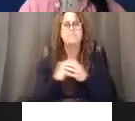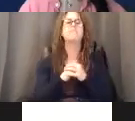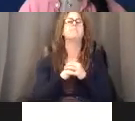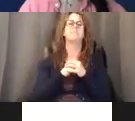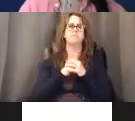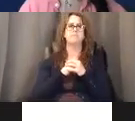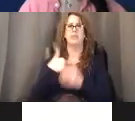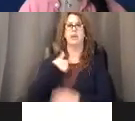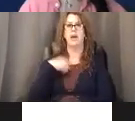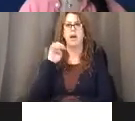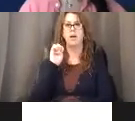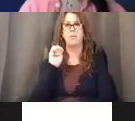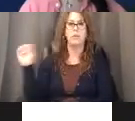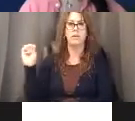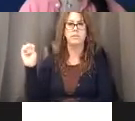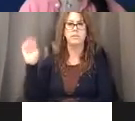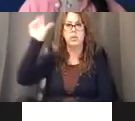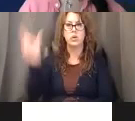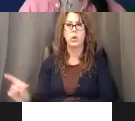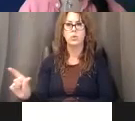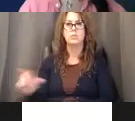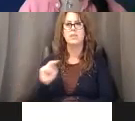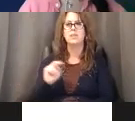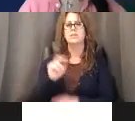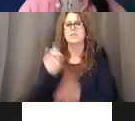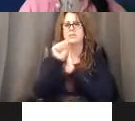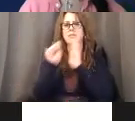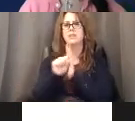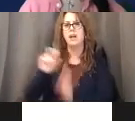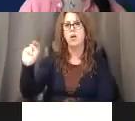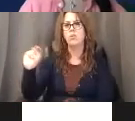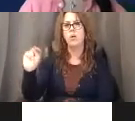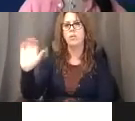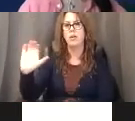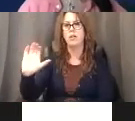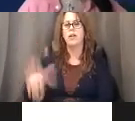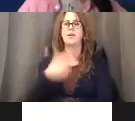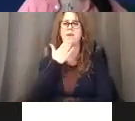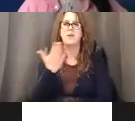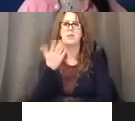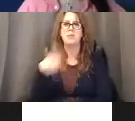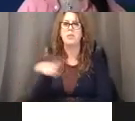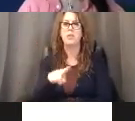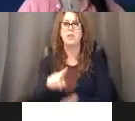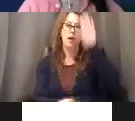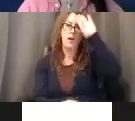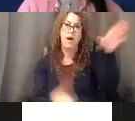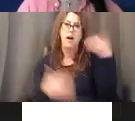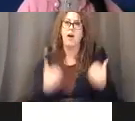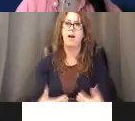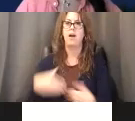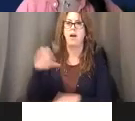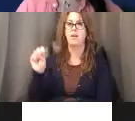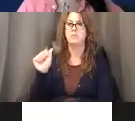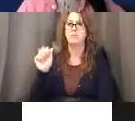the East Coast in North Carolina. So good to be with folks. Yeah. Yep. Hi, everyone. I'm Samantha Mellerson.